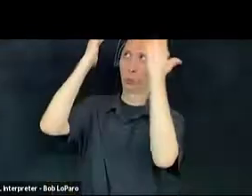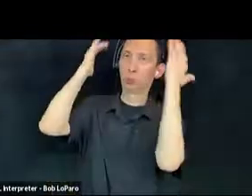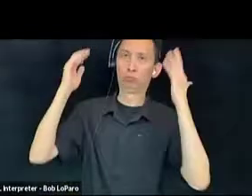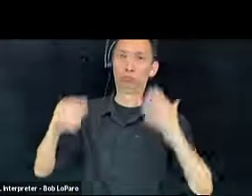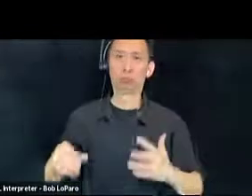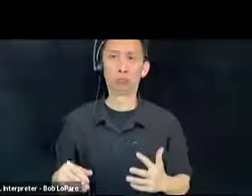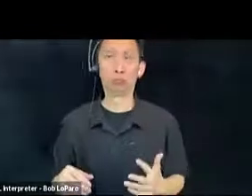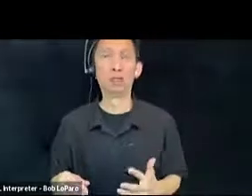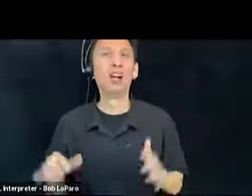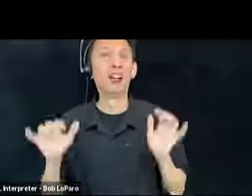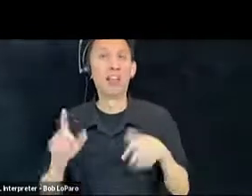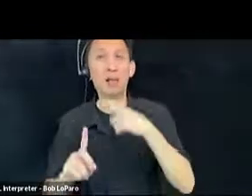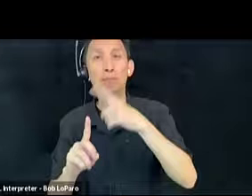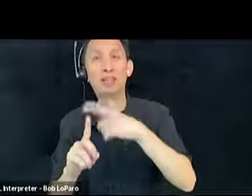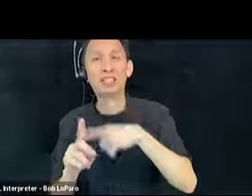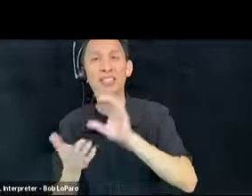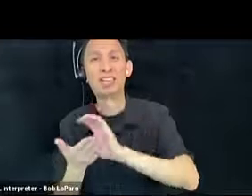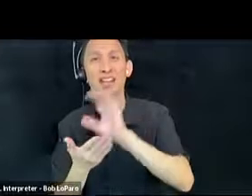annual calendar.